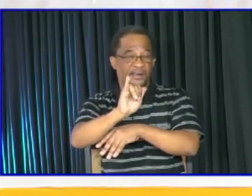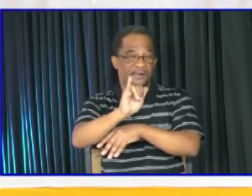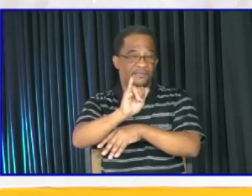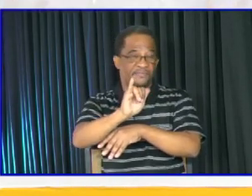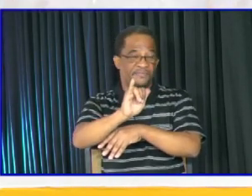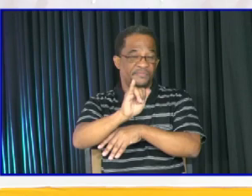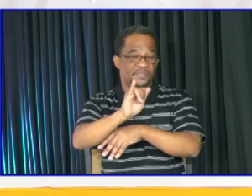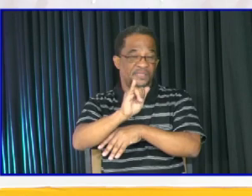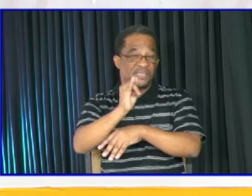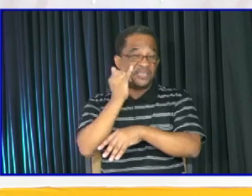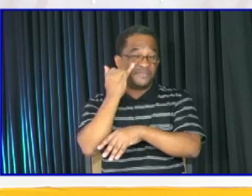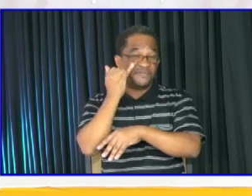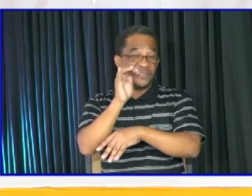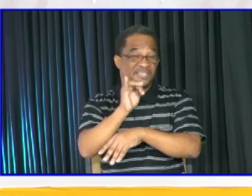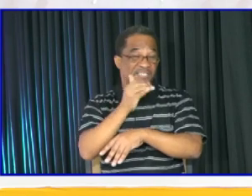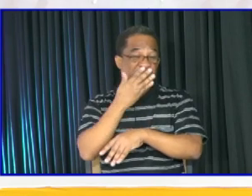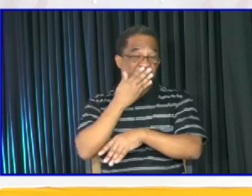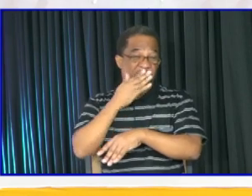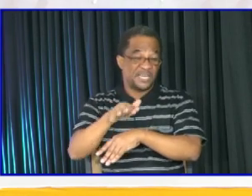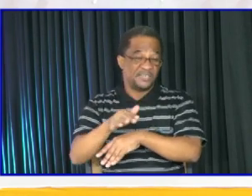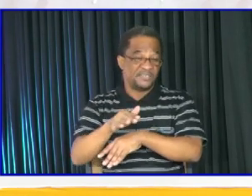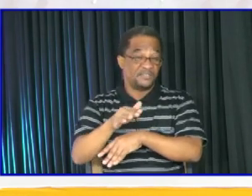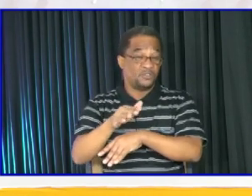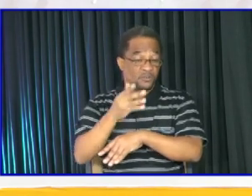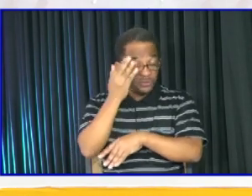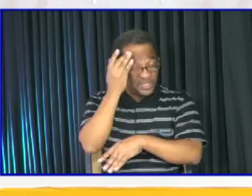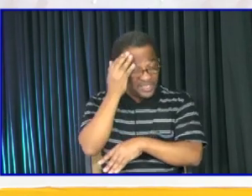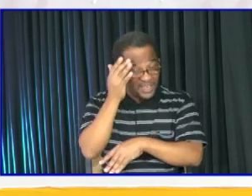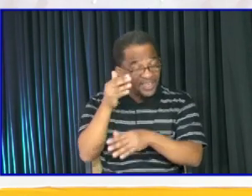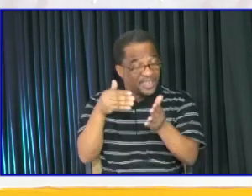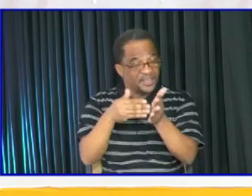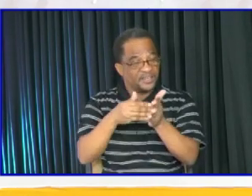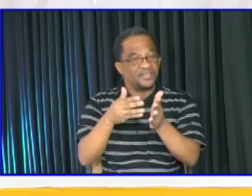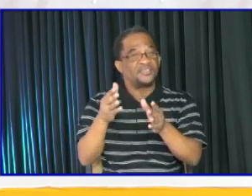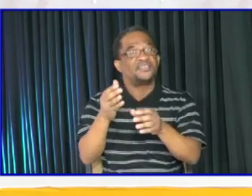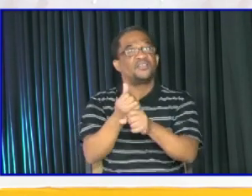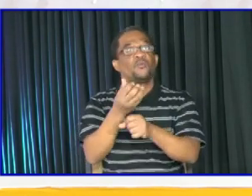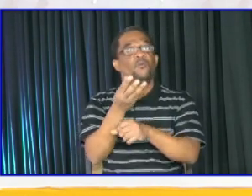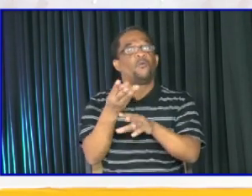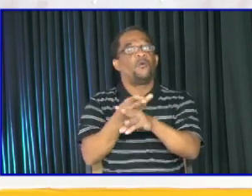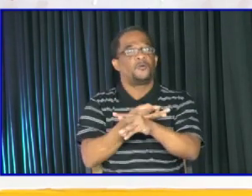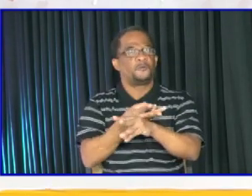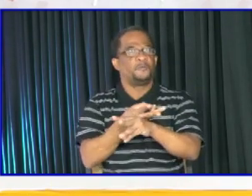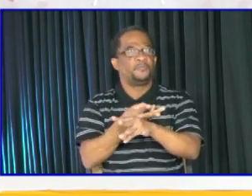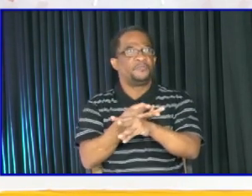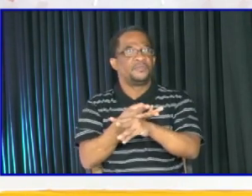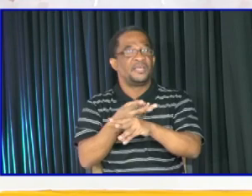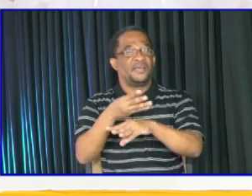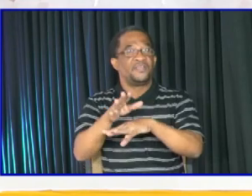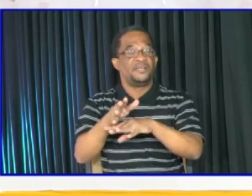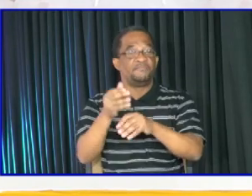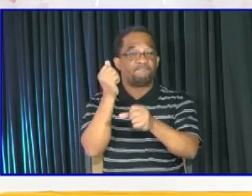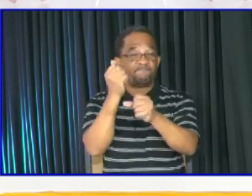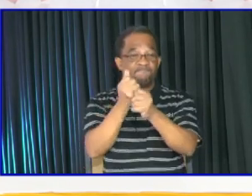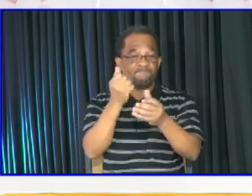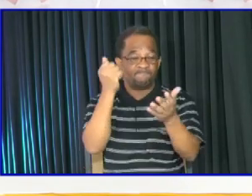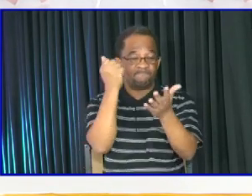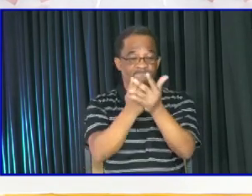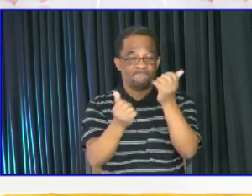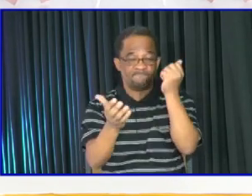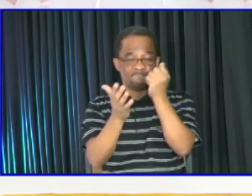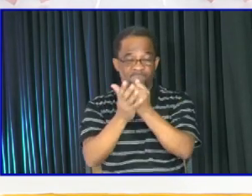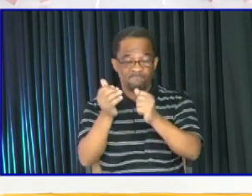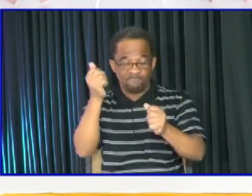think again. It gets even worse. So they nail him to the cross. And after nailing him to the cross, they